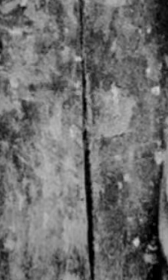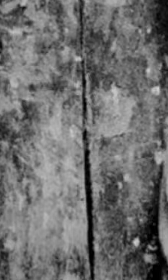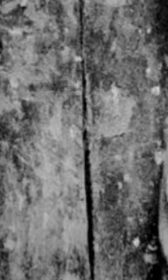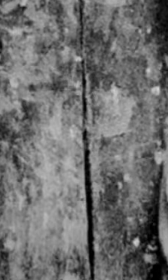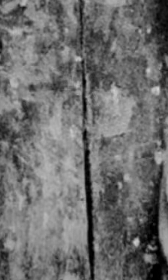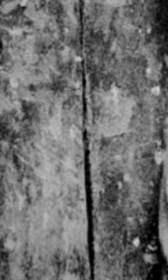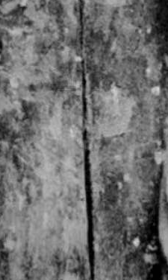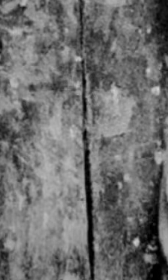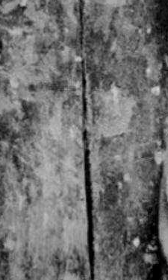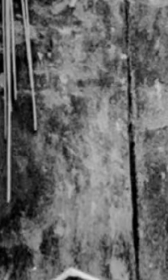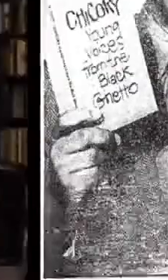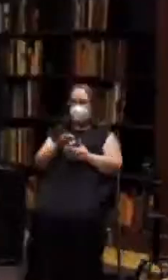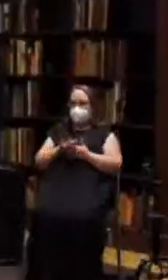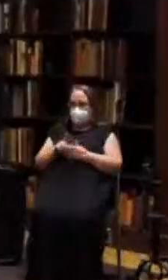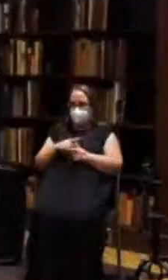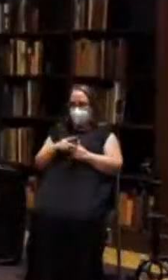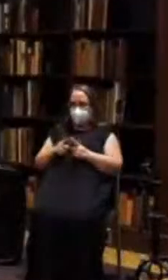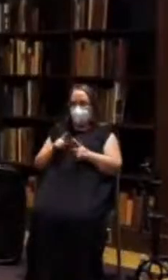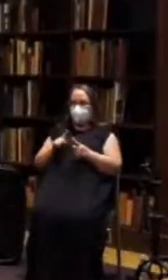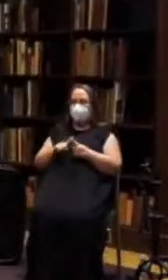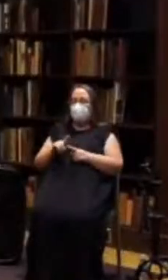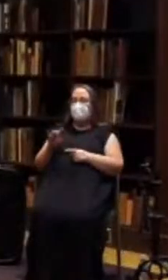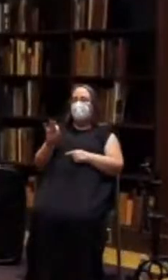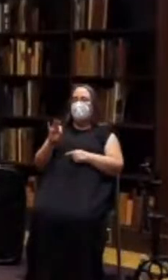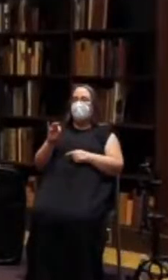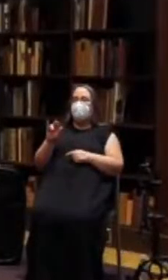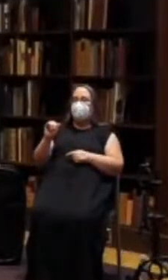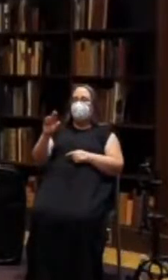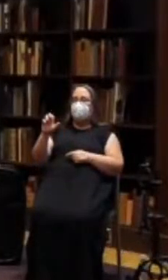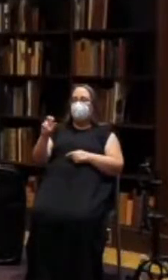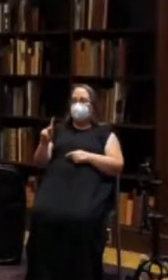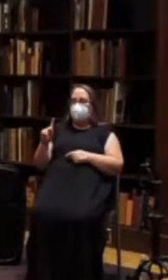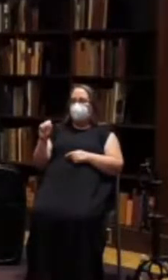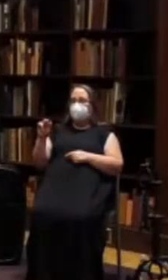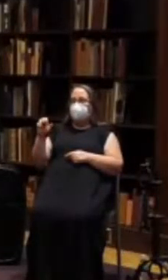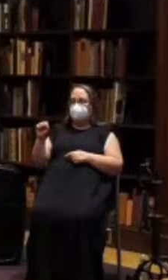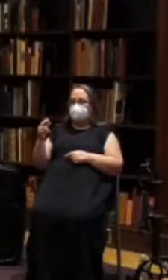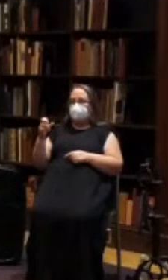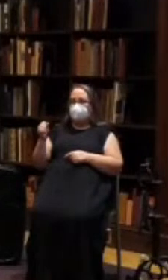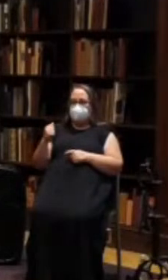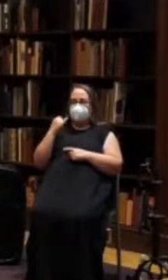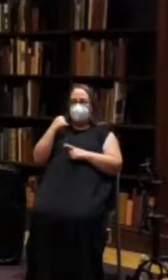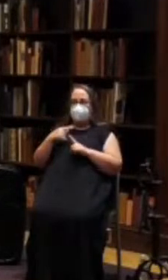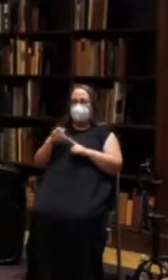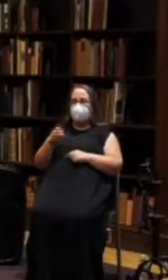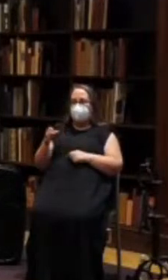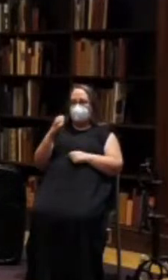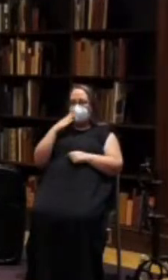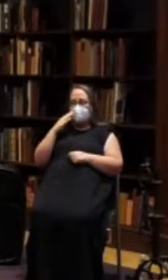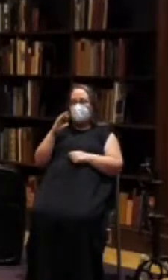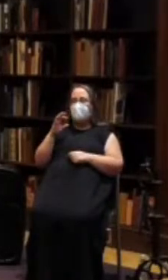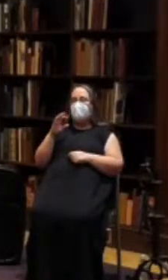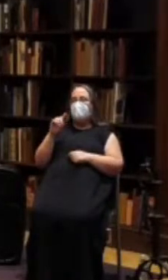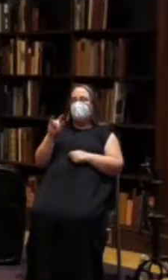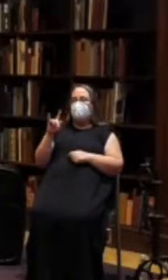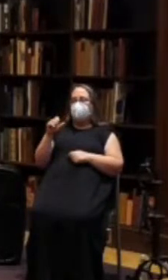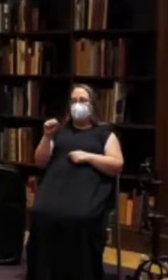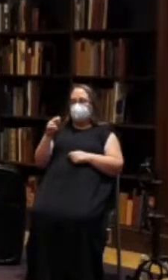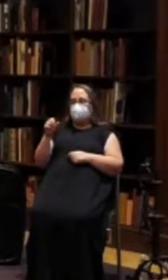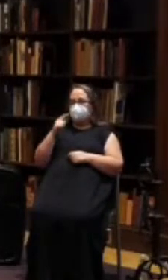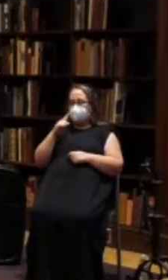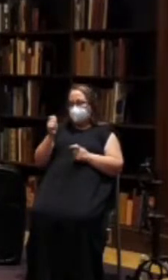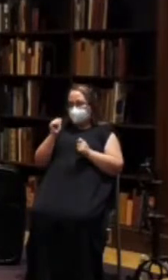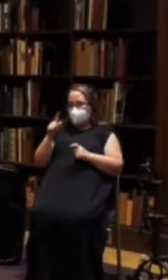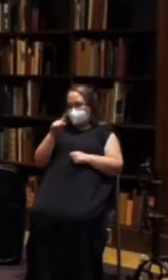Highland Garnett School and then goes to Frederick Douglass High School. For folks who are from Baltimore, you know Frederick Douglass High School is an all-Black